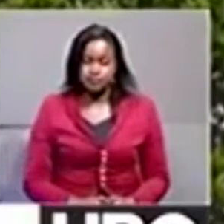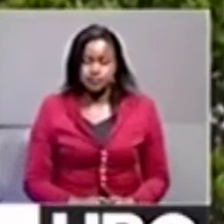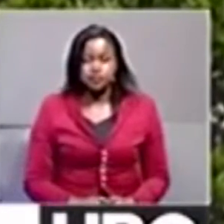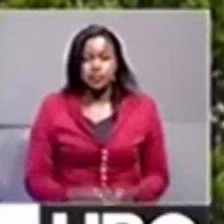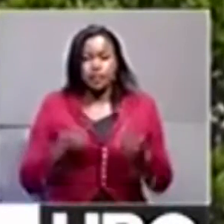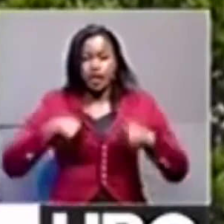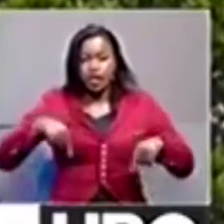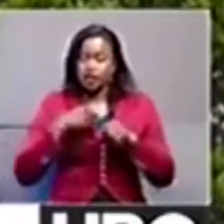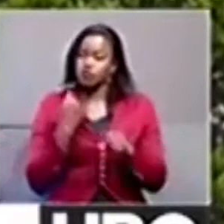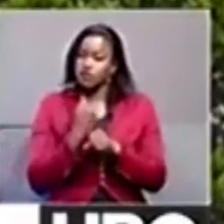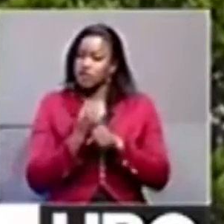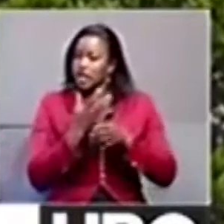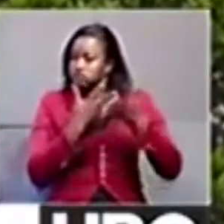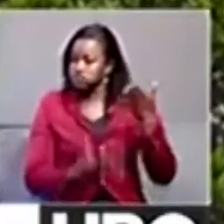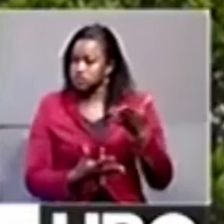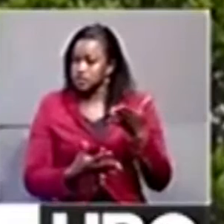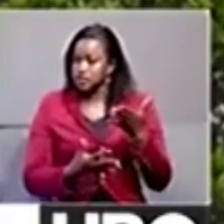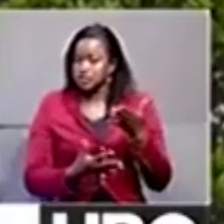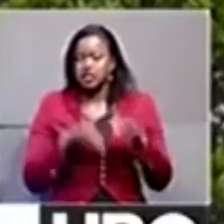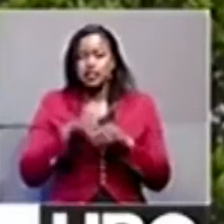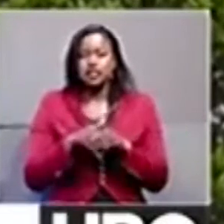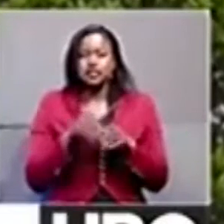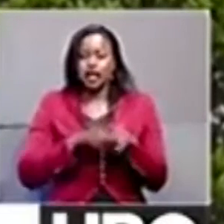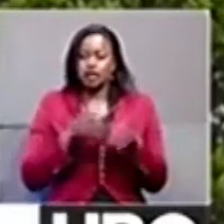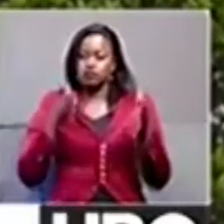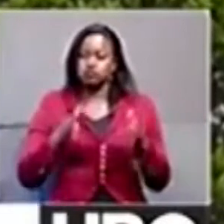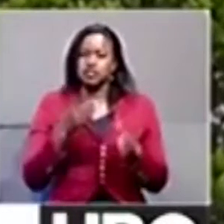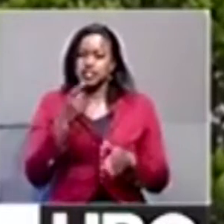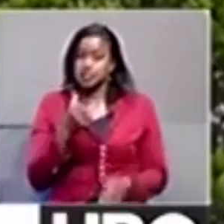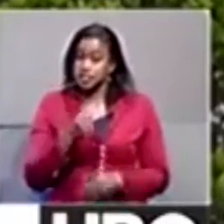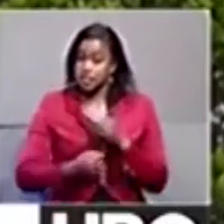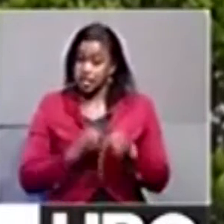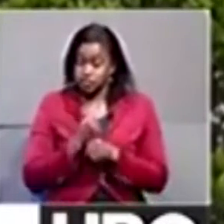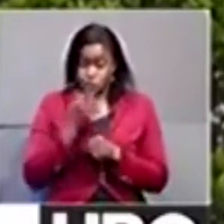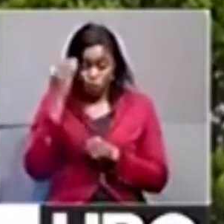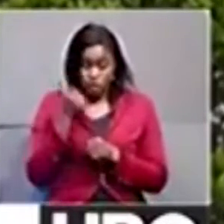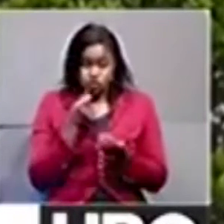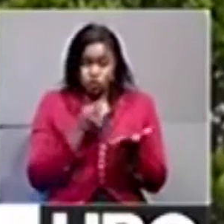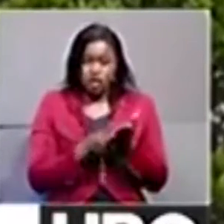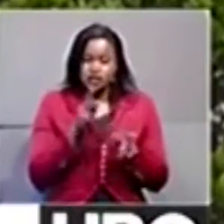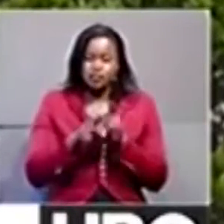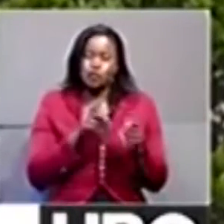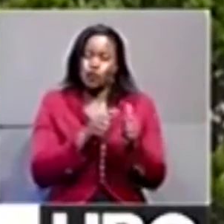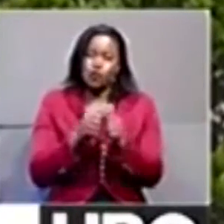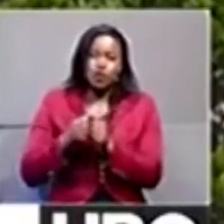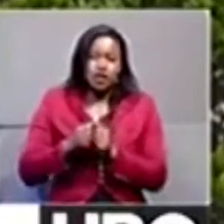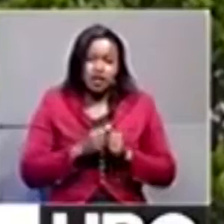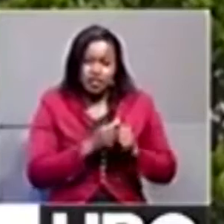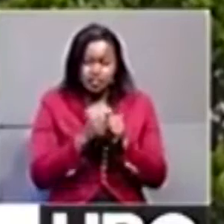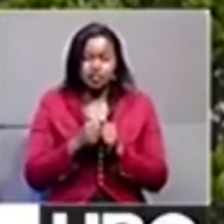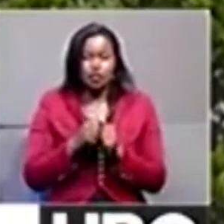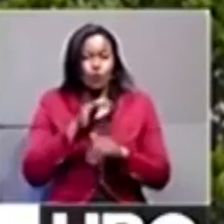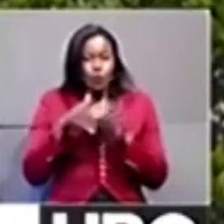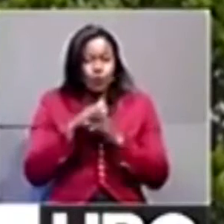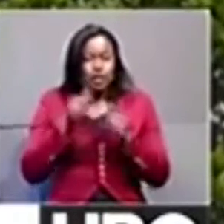lot within a period of 16 years to make sure that Ugandans together collect